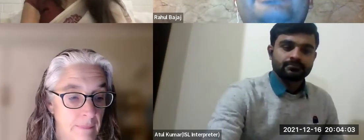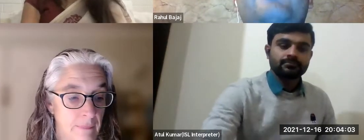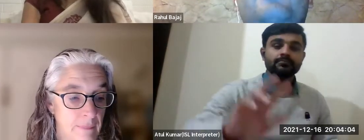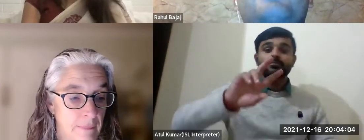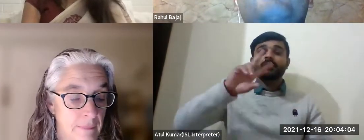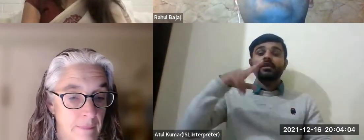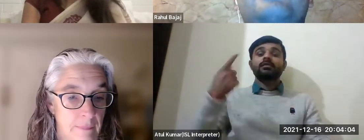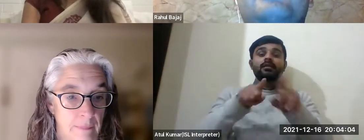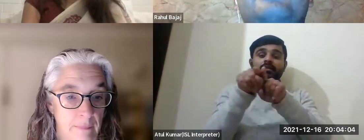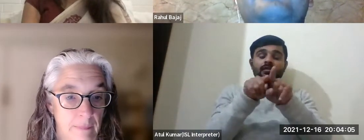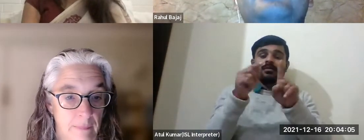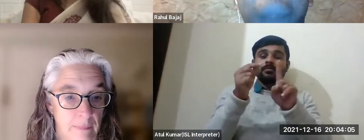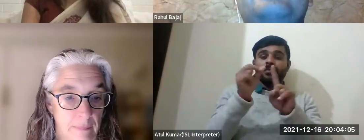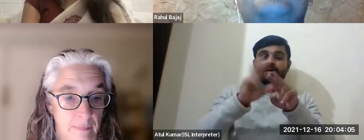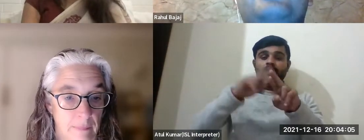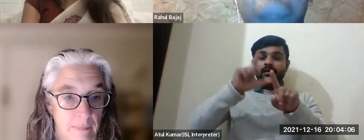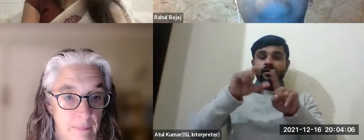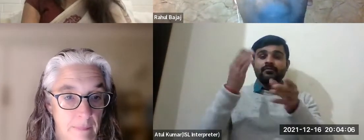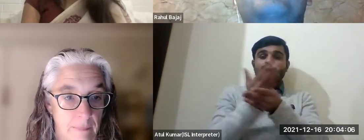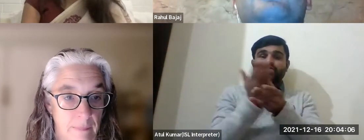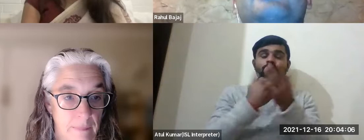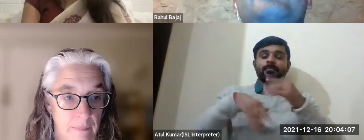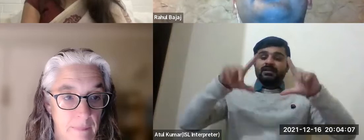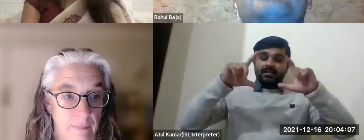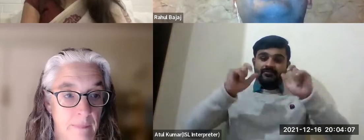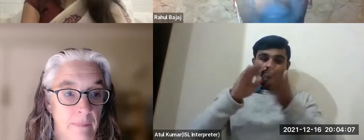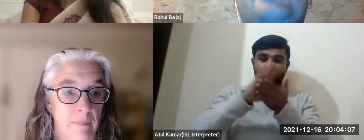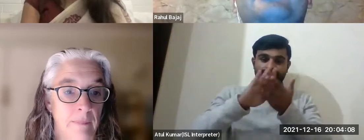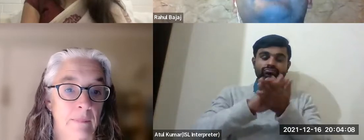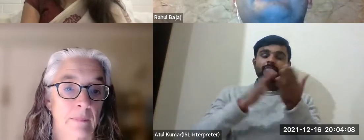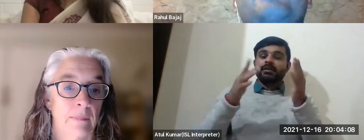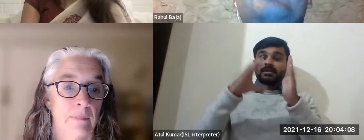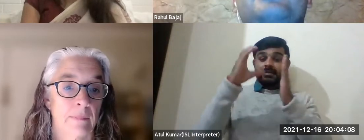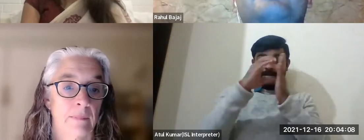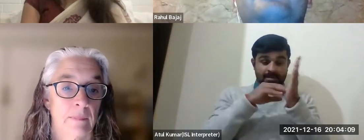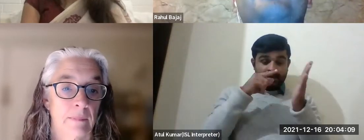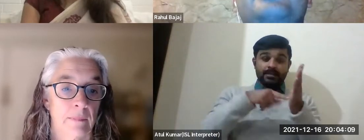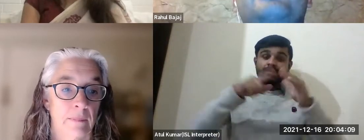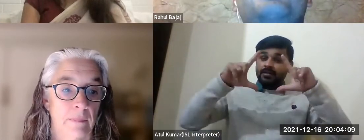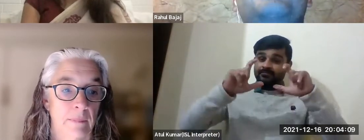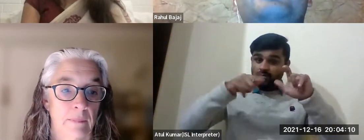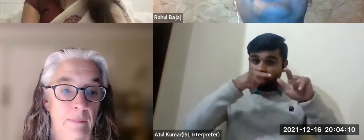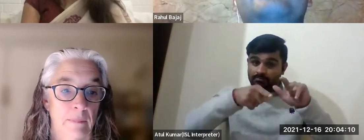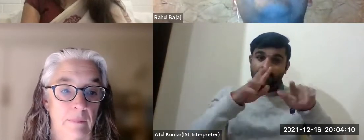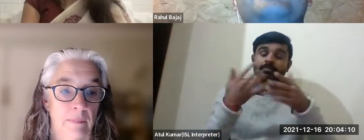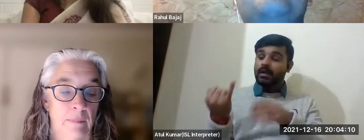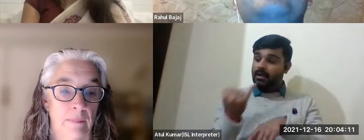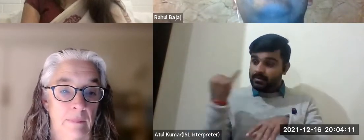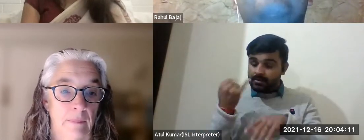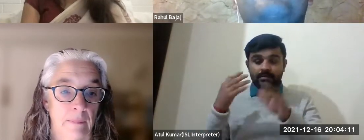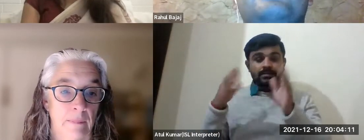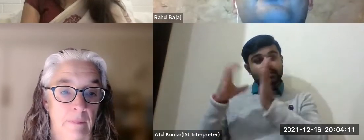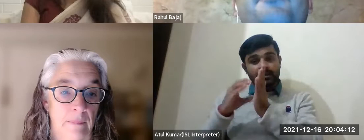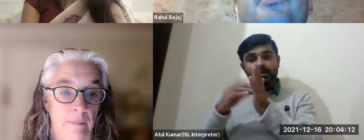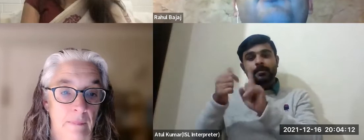is PDF documents that are image based, right? So where the text is embedded in an image rather than being a searchable text based